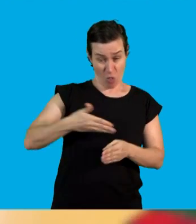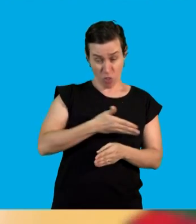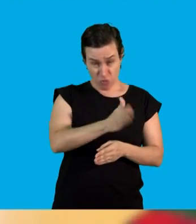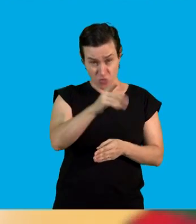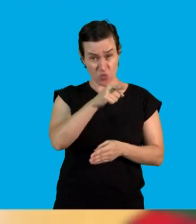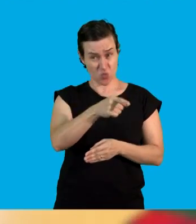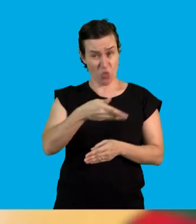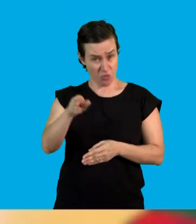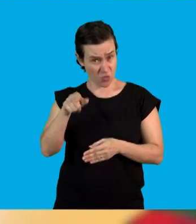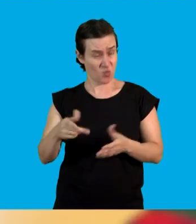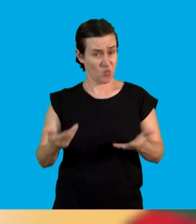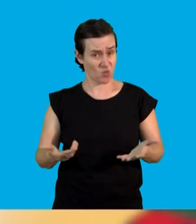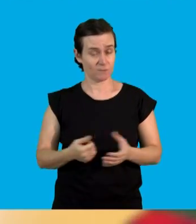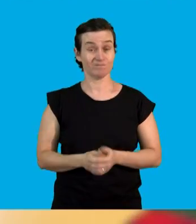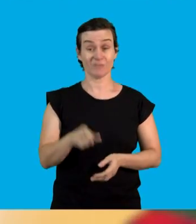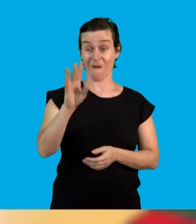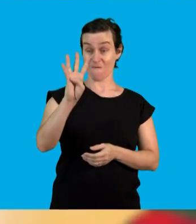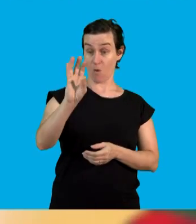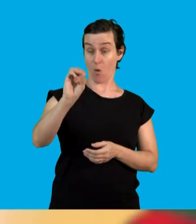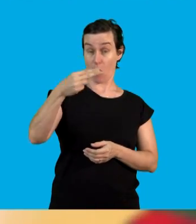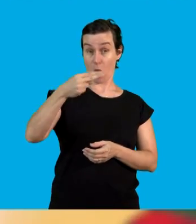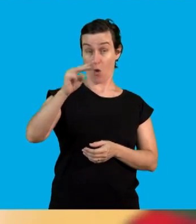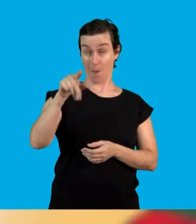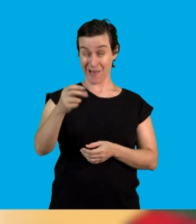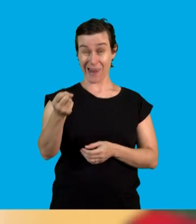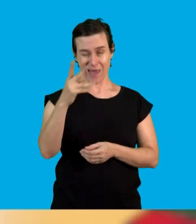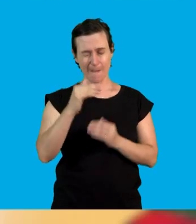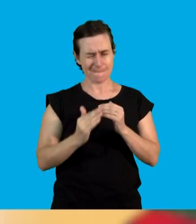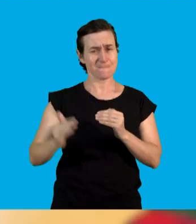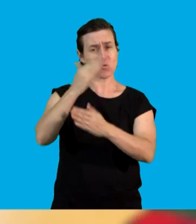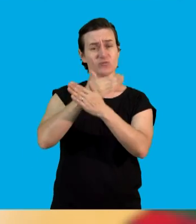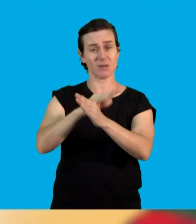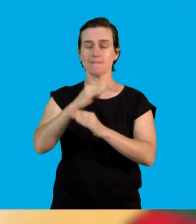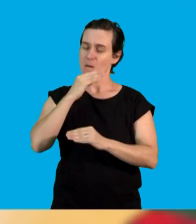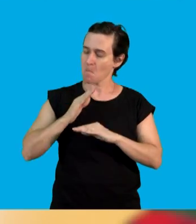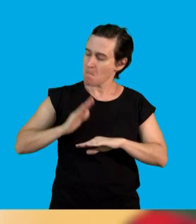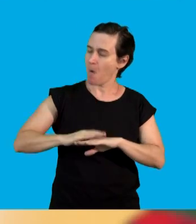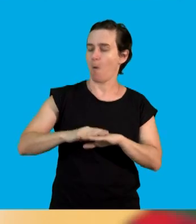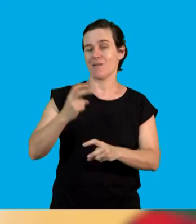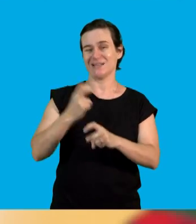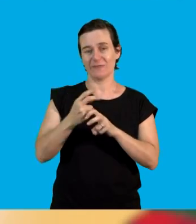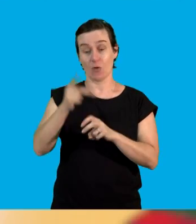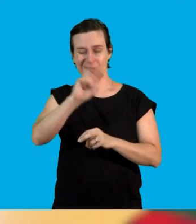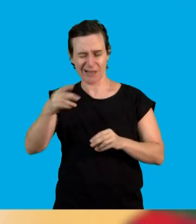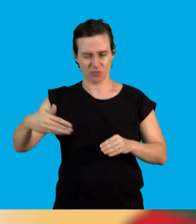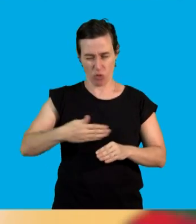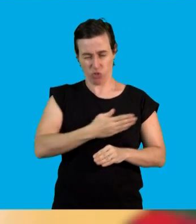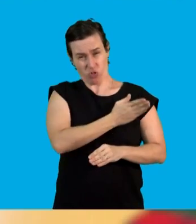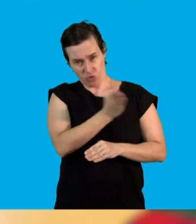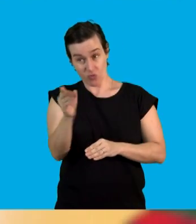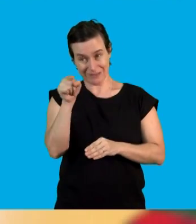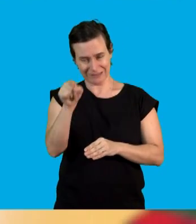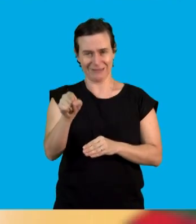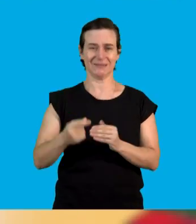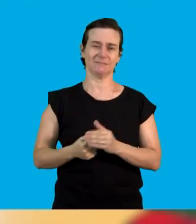each resistor. In the 4 ohm resistor, there's more resistance, so therefore it's going to be difficult for the electrons to pass through that